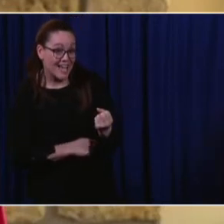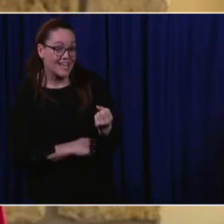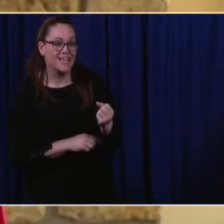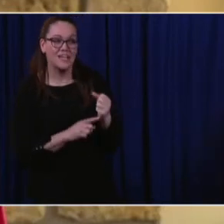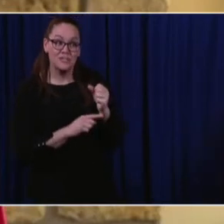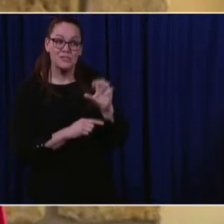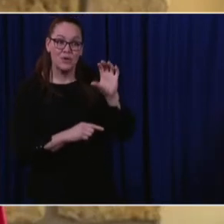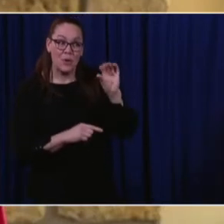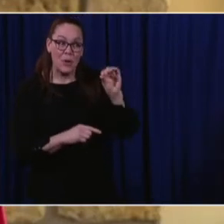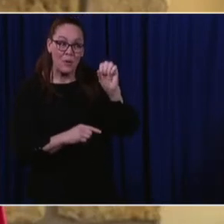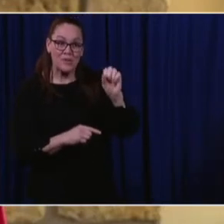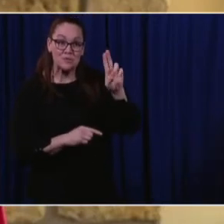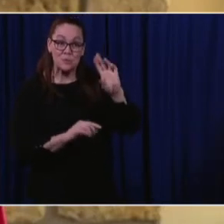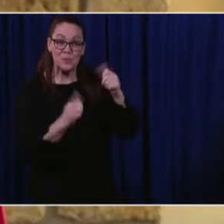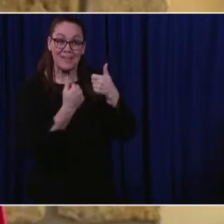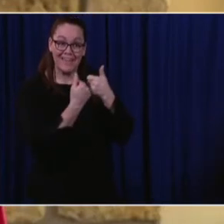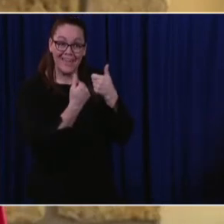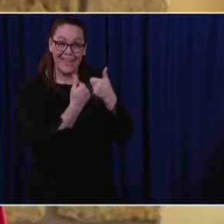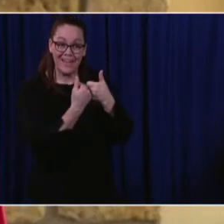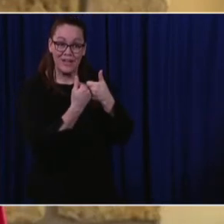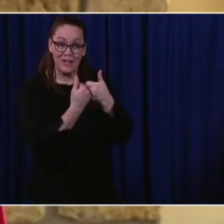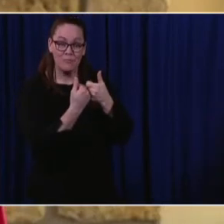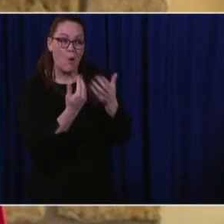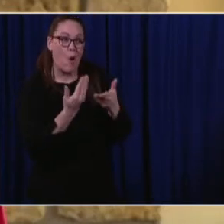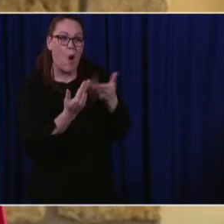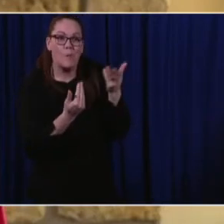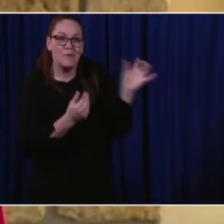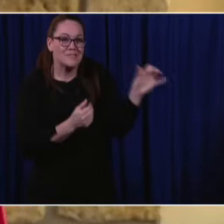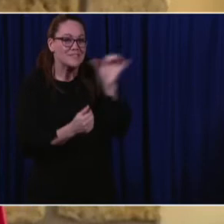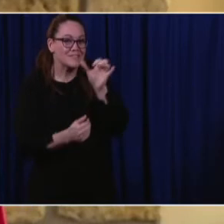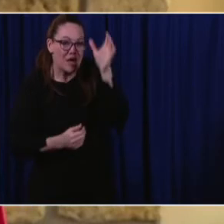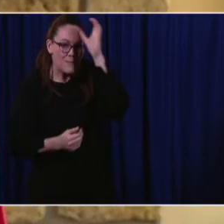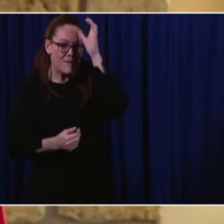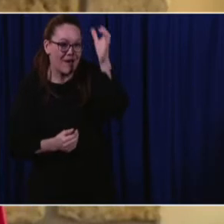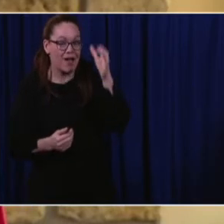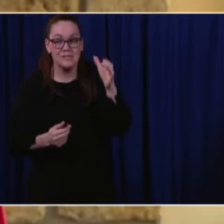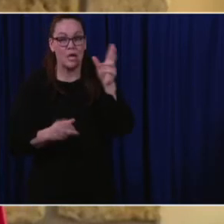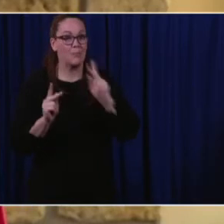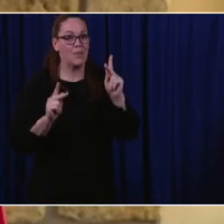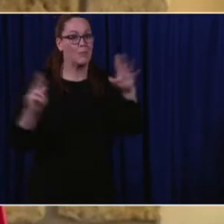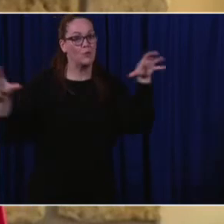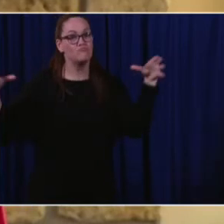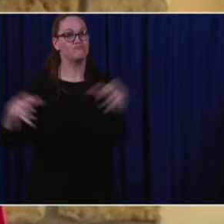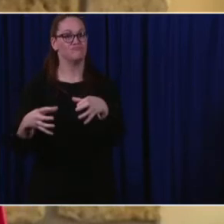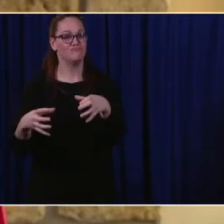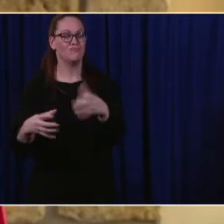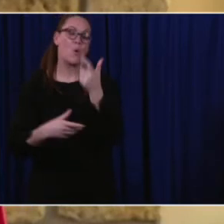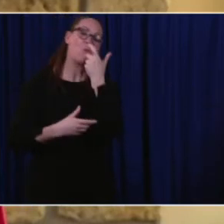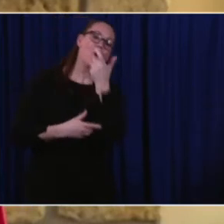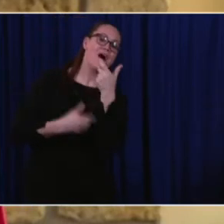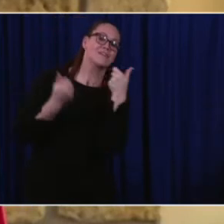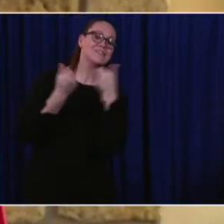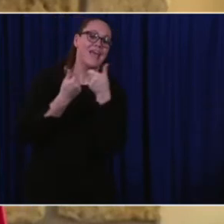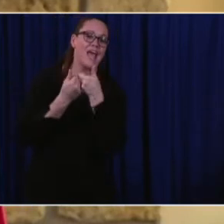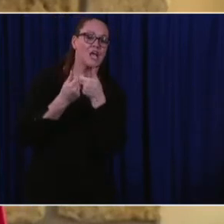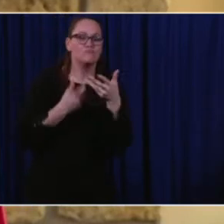Thanksgiving with people out of force of habit and interest gathering to